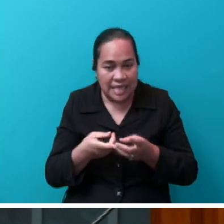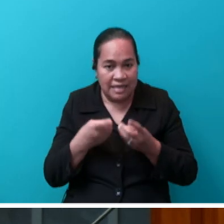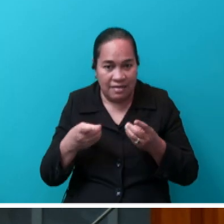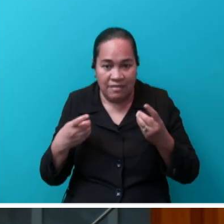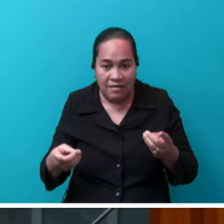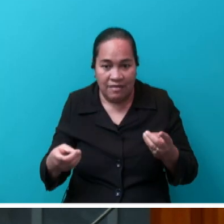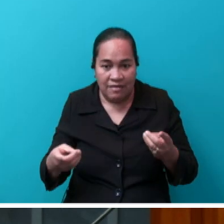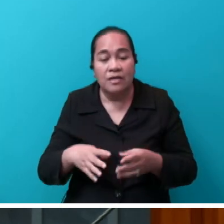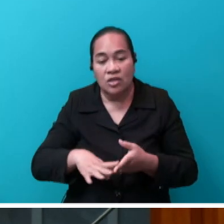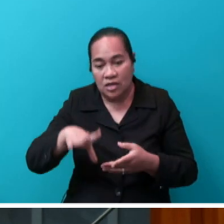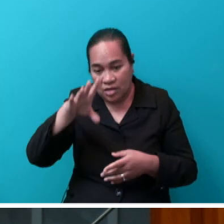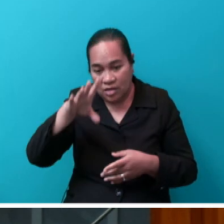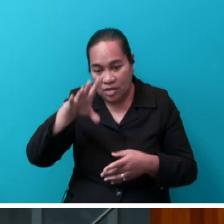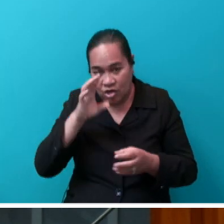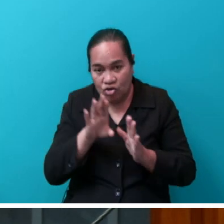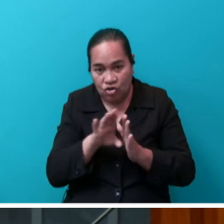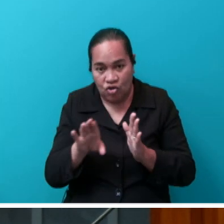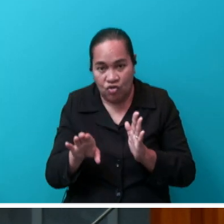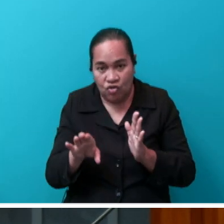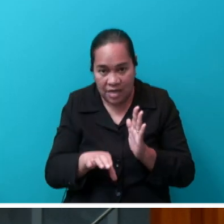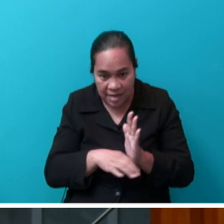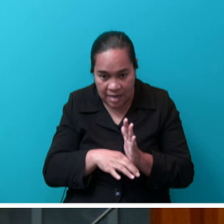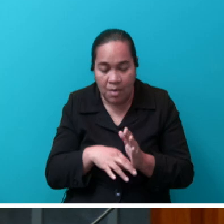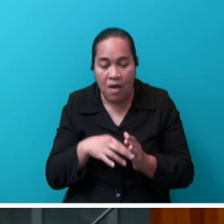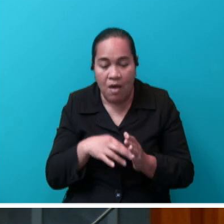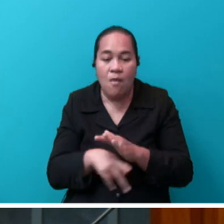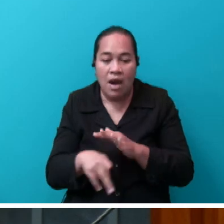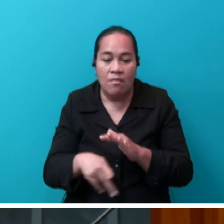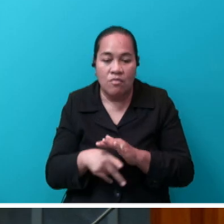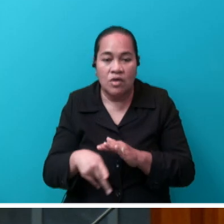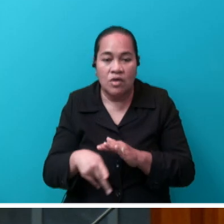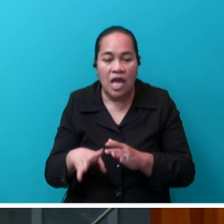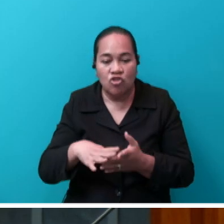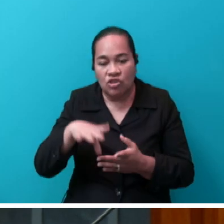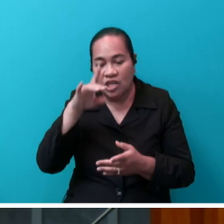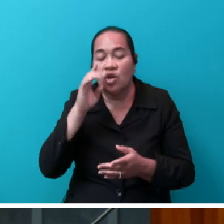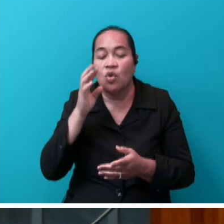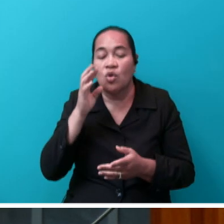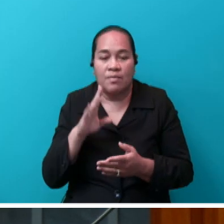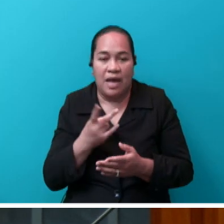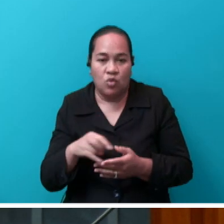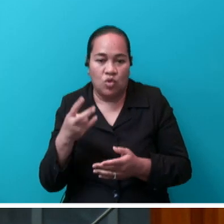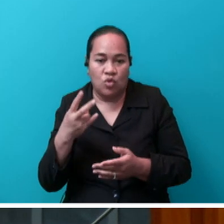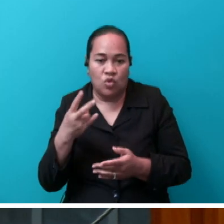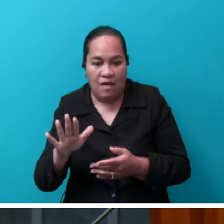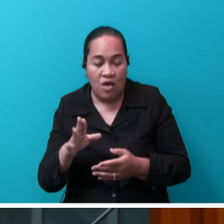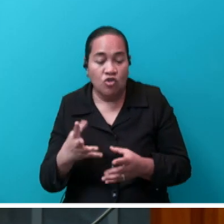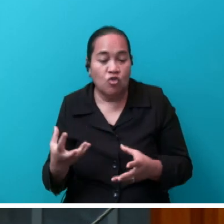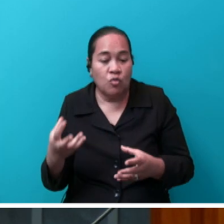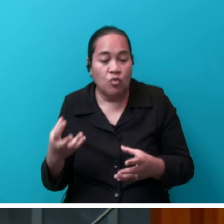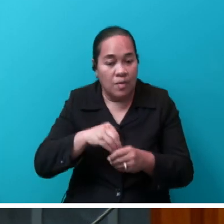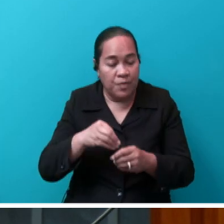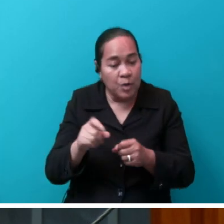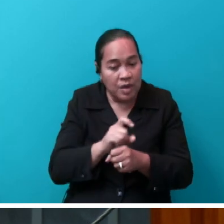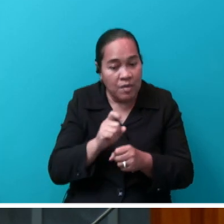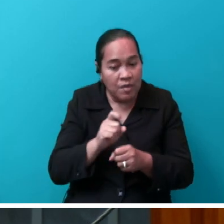entrepreneurial education curriculum for primary education by 2025. By incorporating creativity, problem